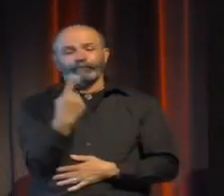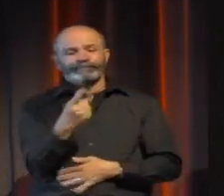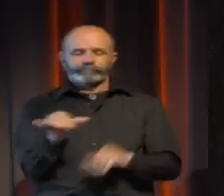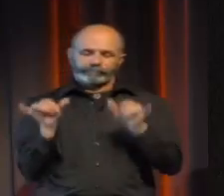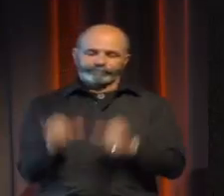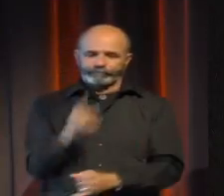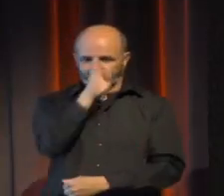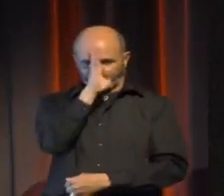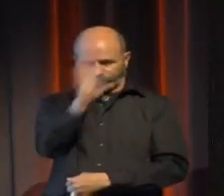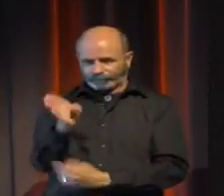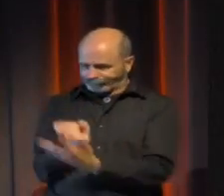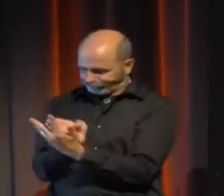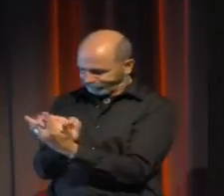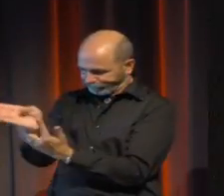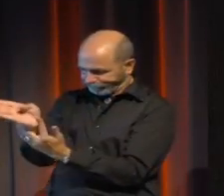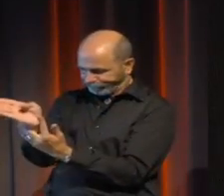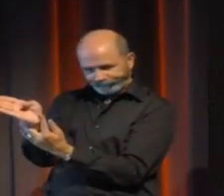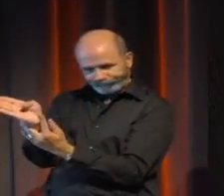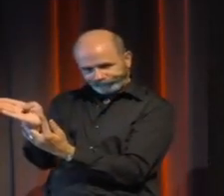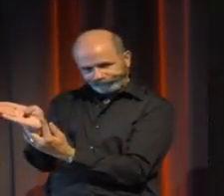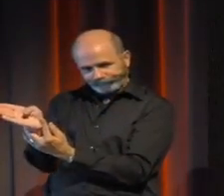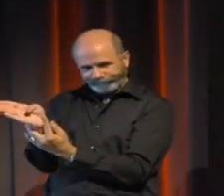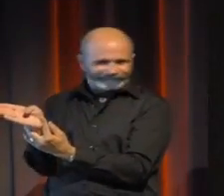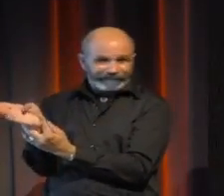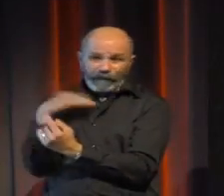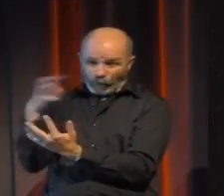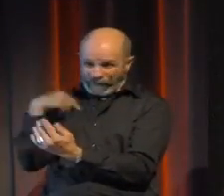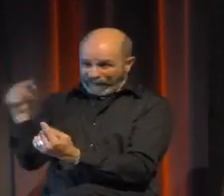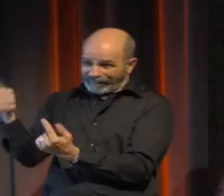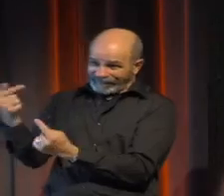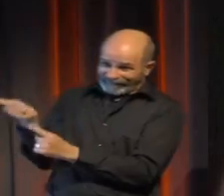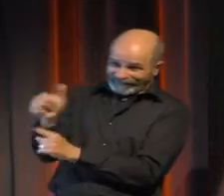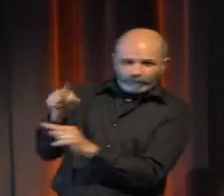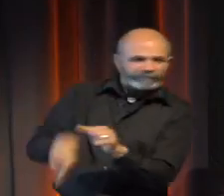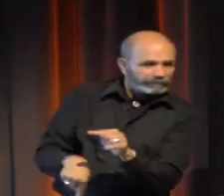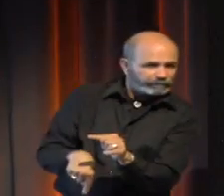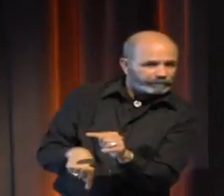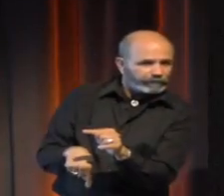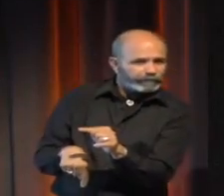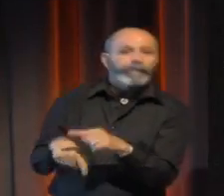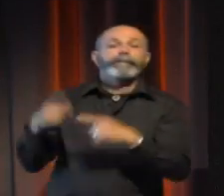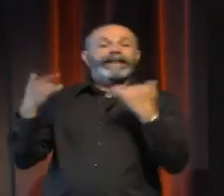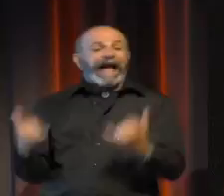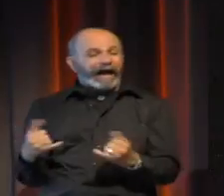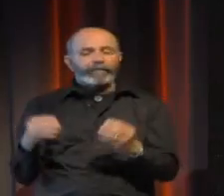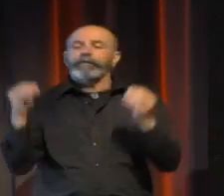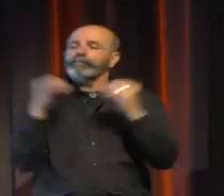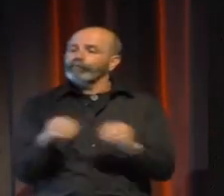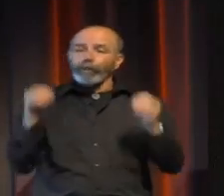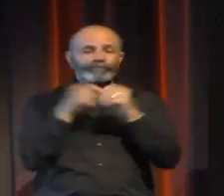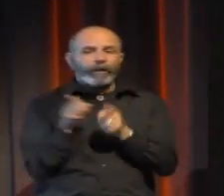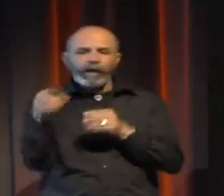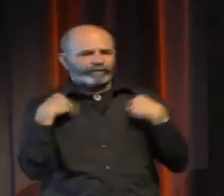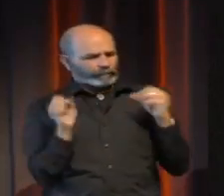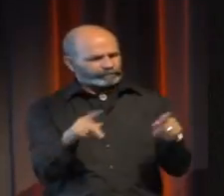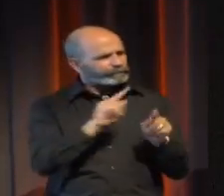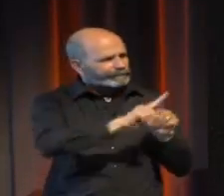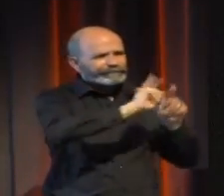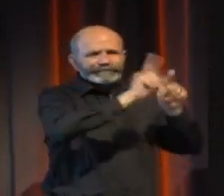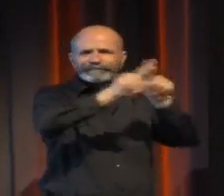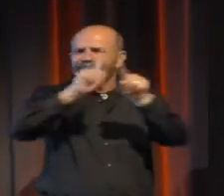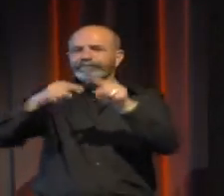really passionate about. And that's so important. Like, if you are doing what you